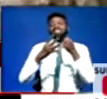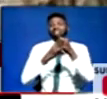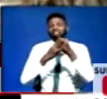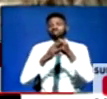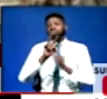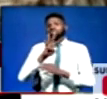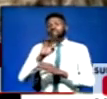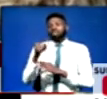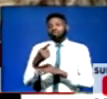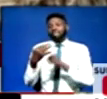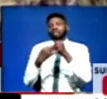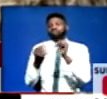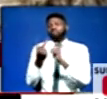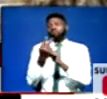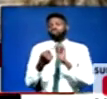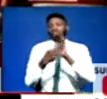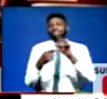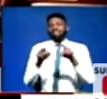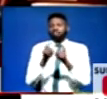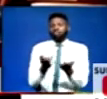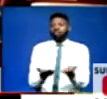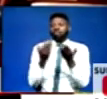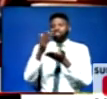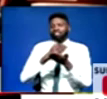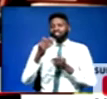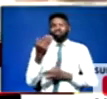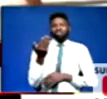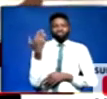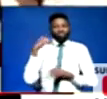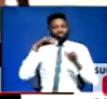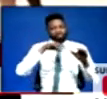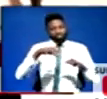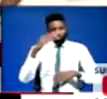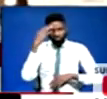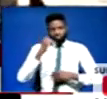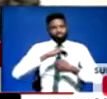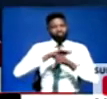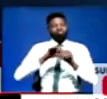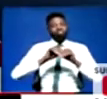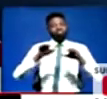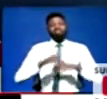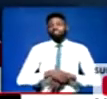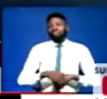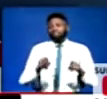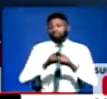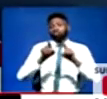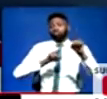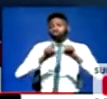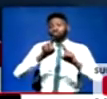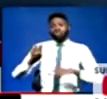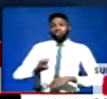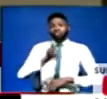924,812, signaling a recovery for a sector that had been battered by COVID-19 pandemic. To further increase tourist arrivals,